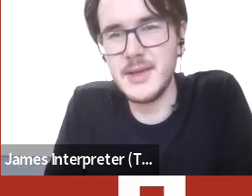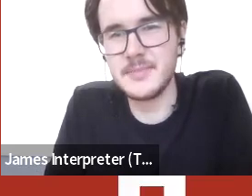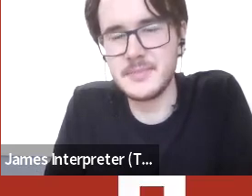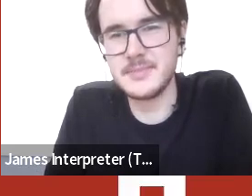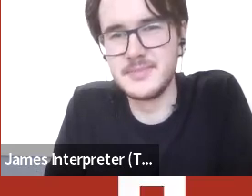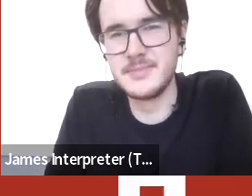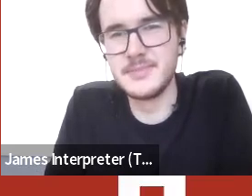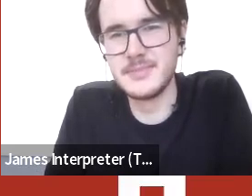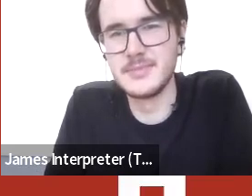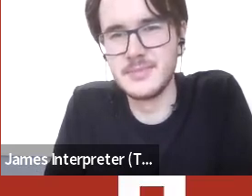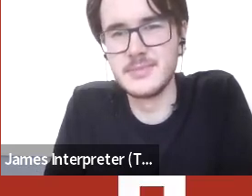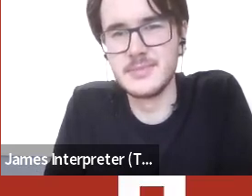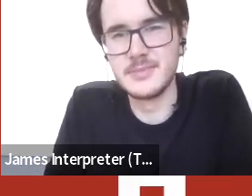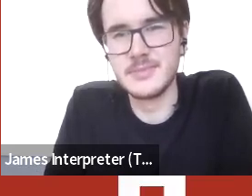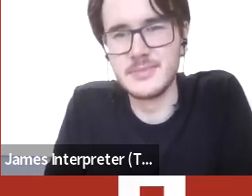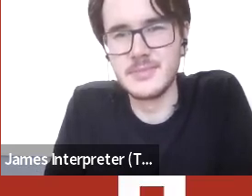P. Mhm.